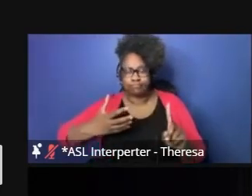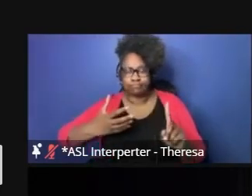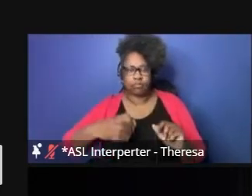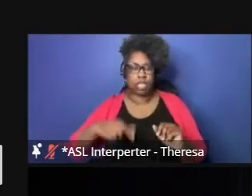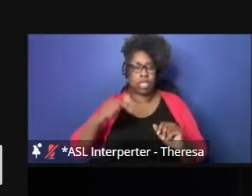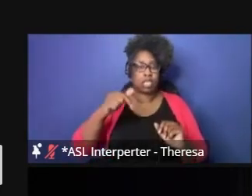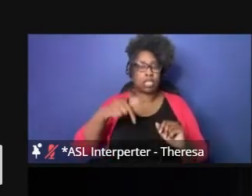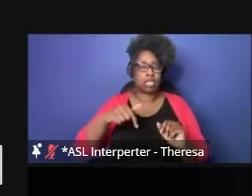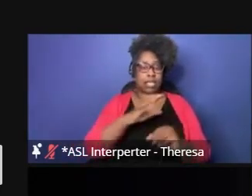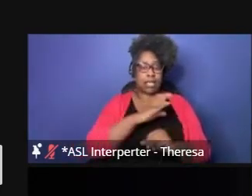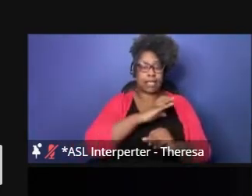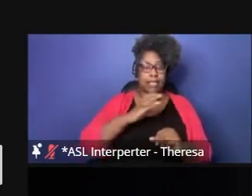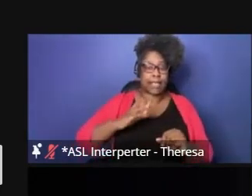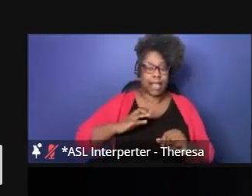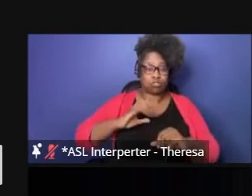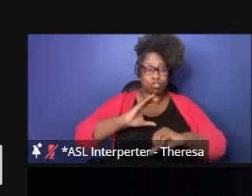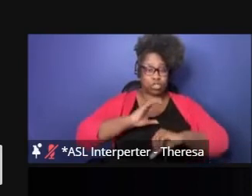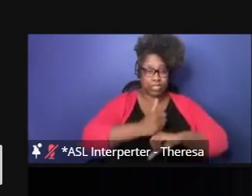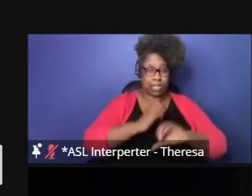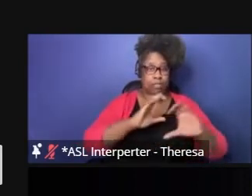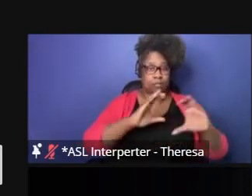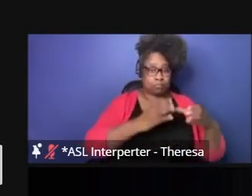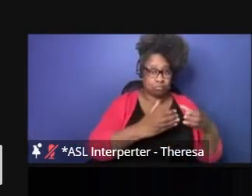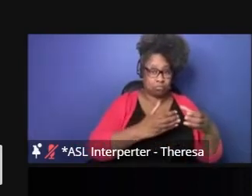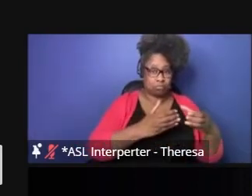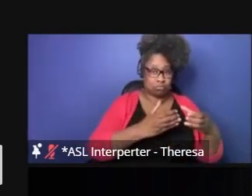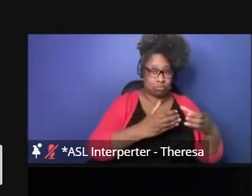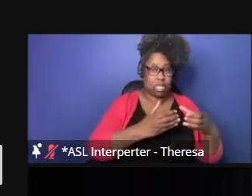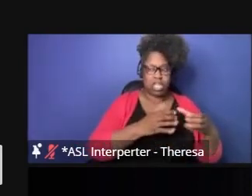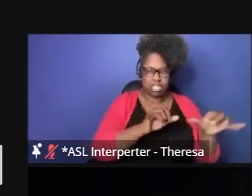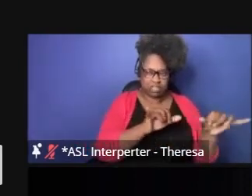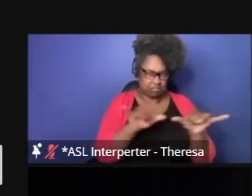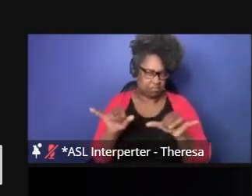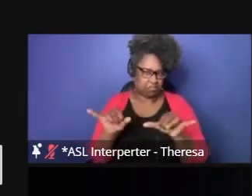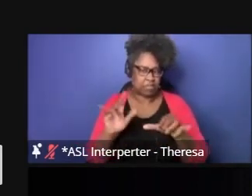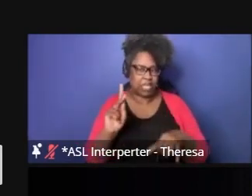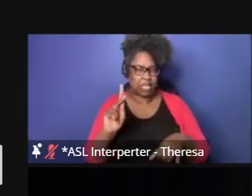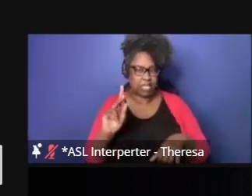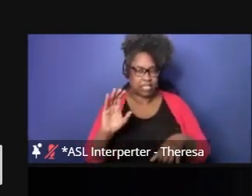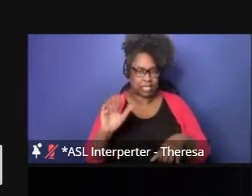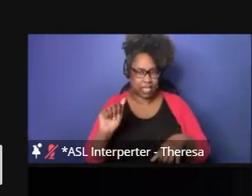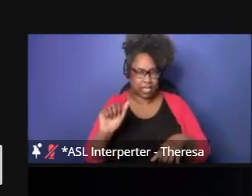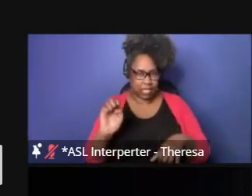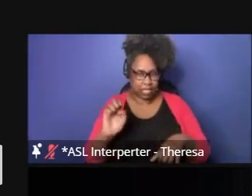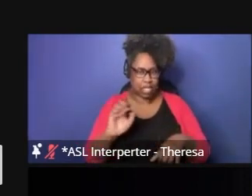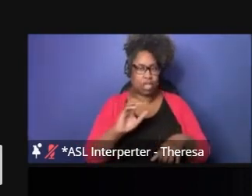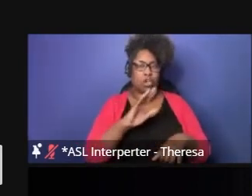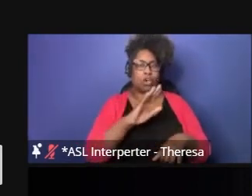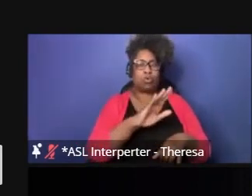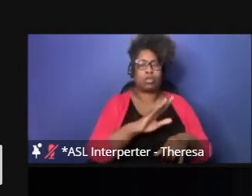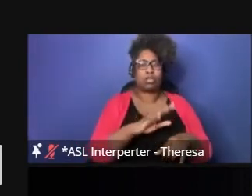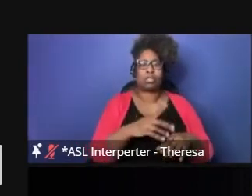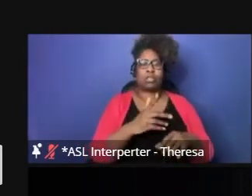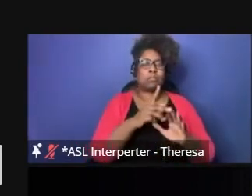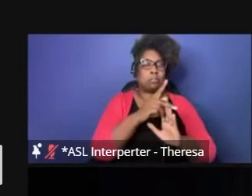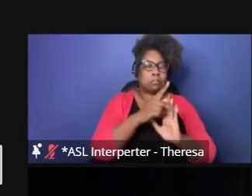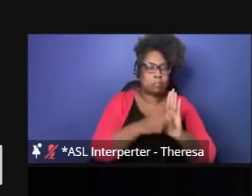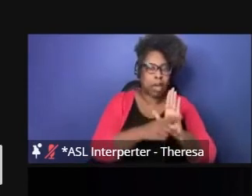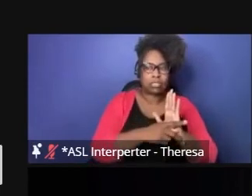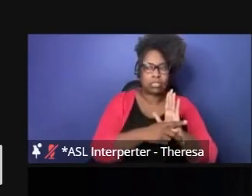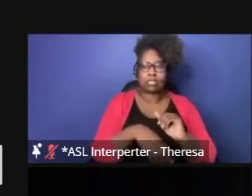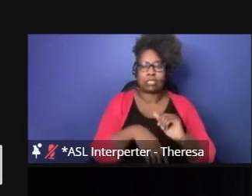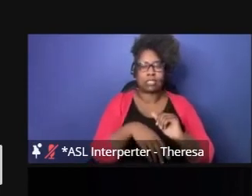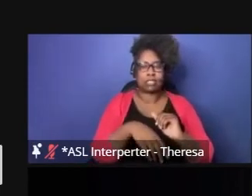KCAE that will shape innovation, resource development, and policy formation that's related to assessment